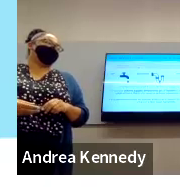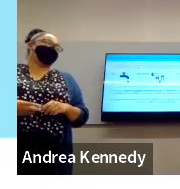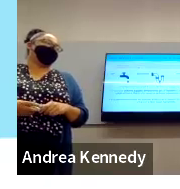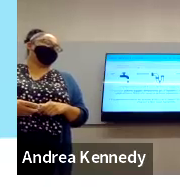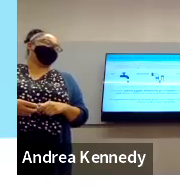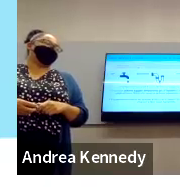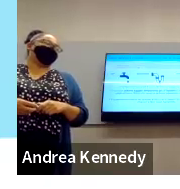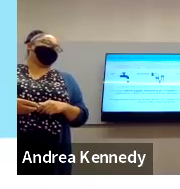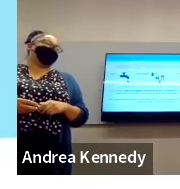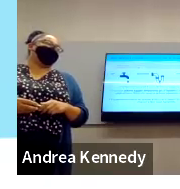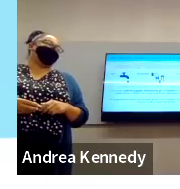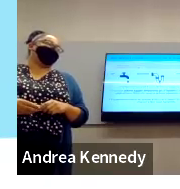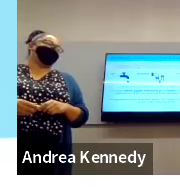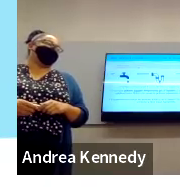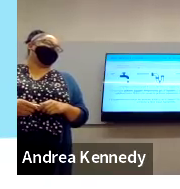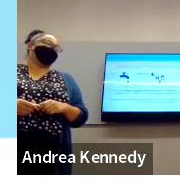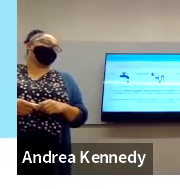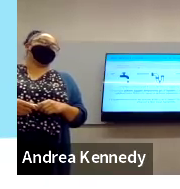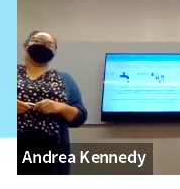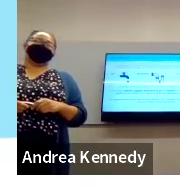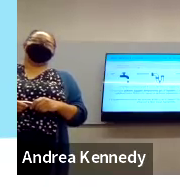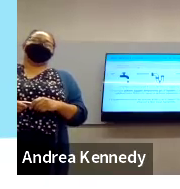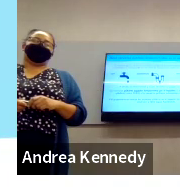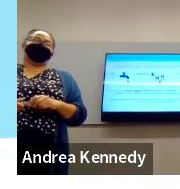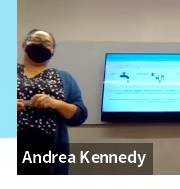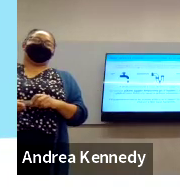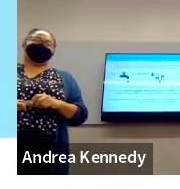en 12 meses, va a ser un bonche de toda la propiedad.